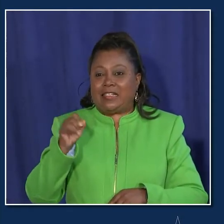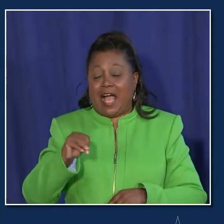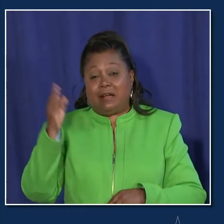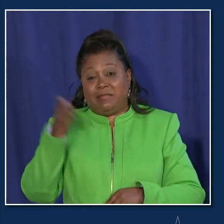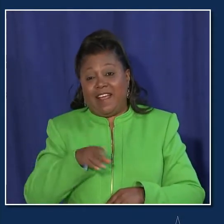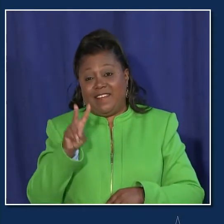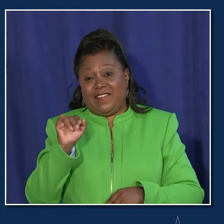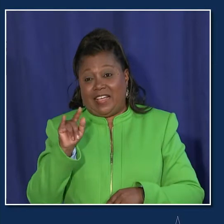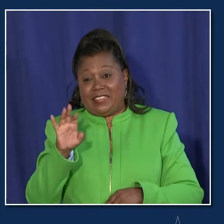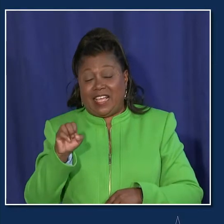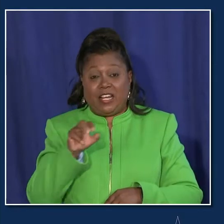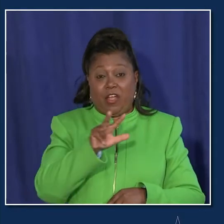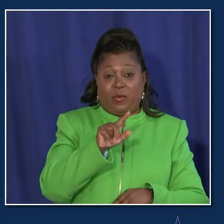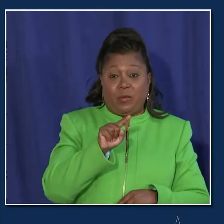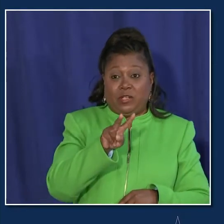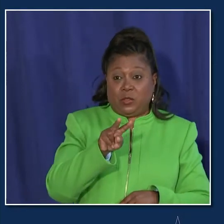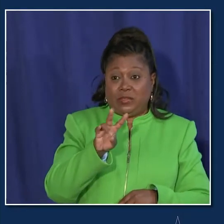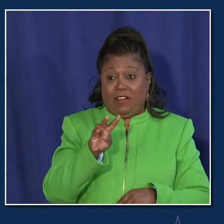ZocDoc.com/vaccine and at